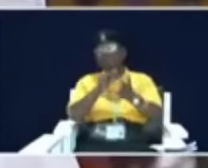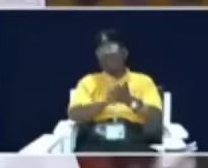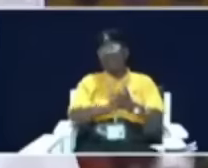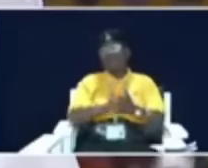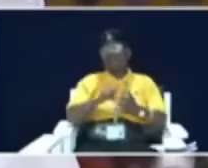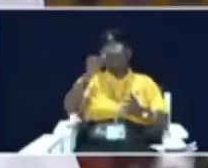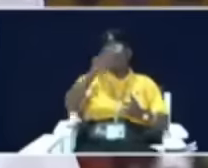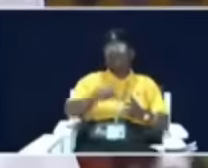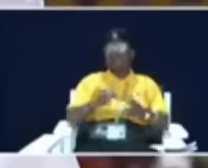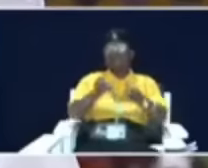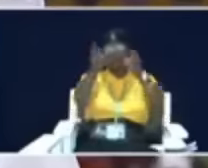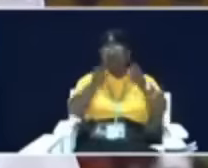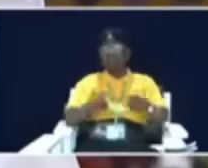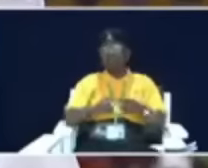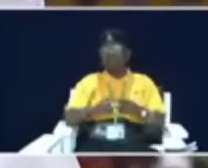his footsteps.